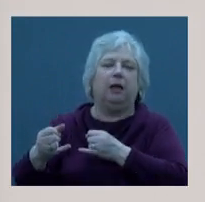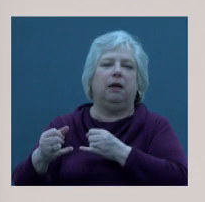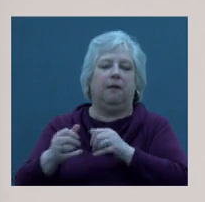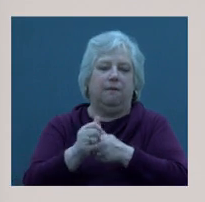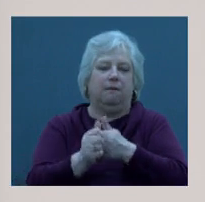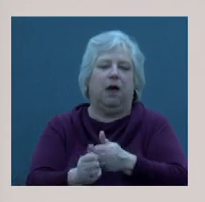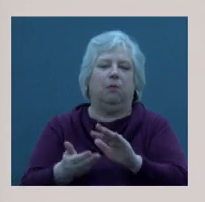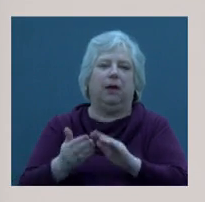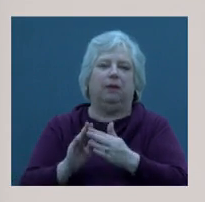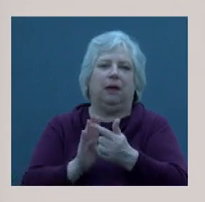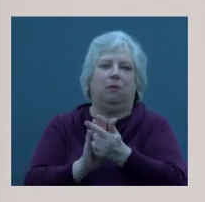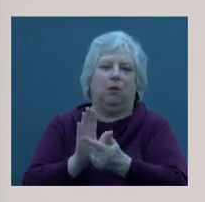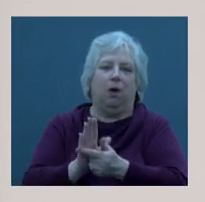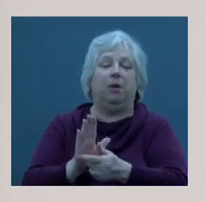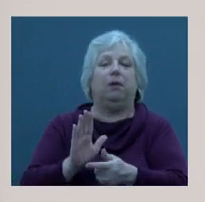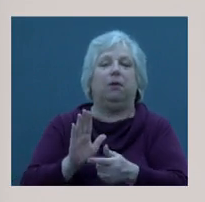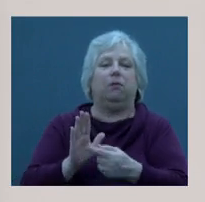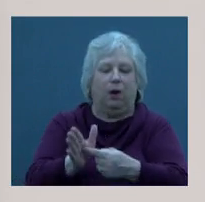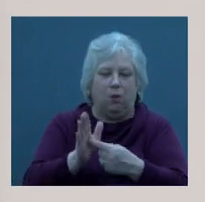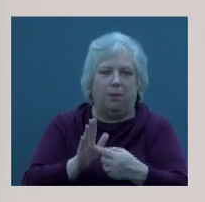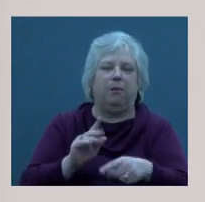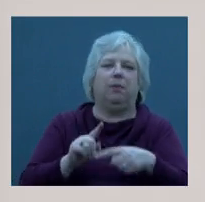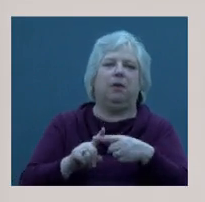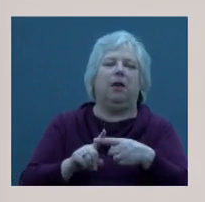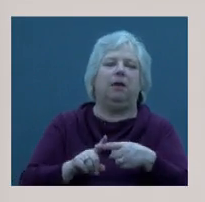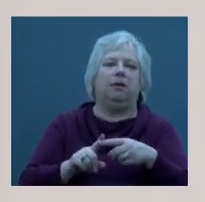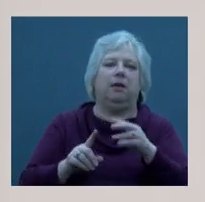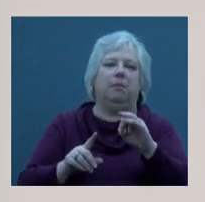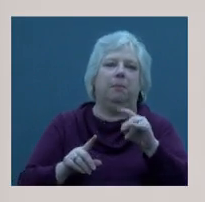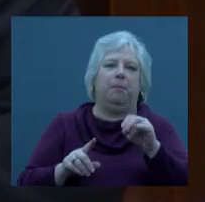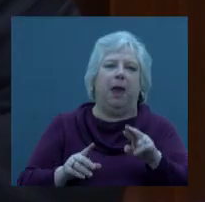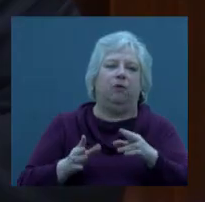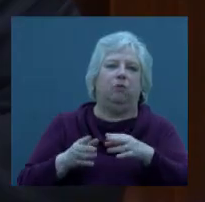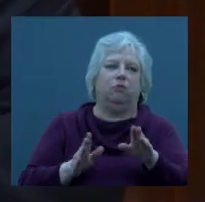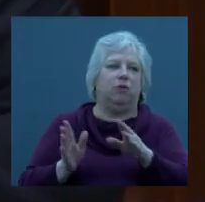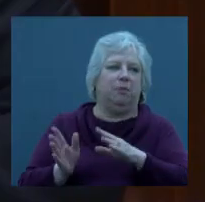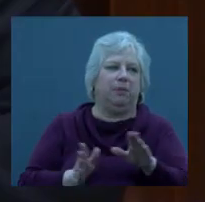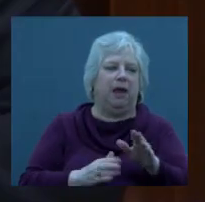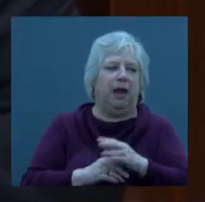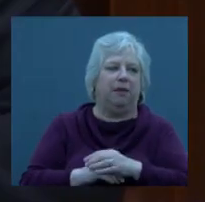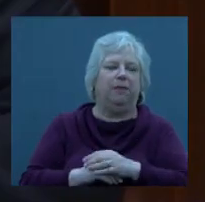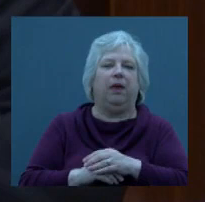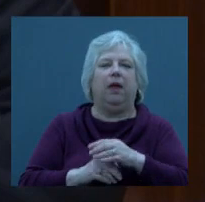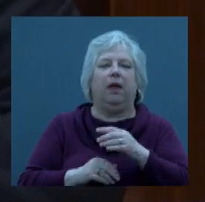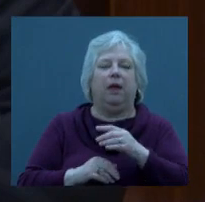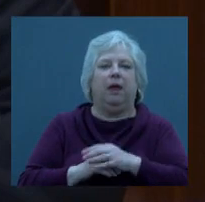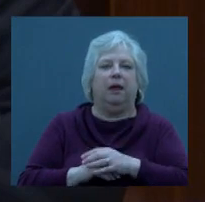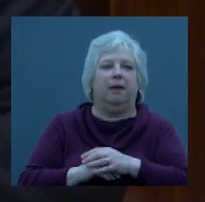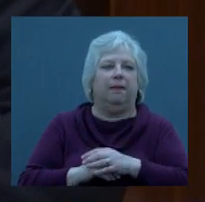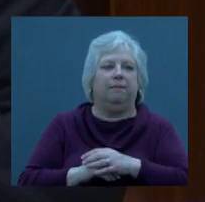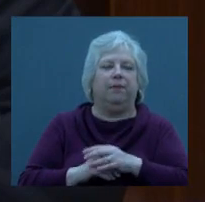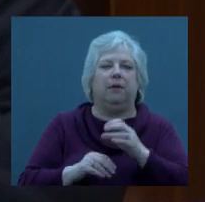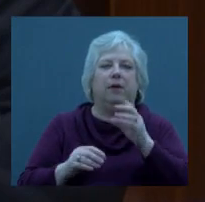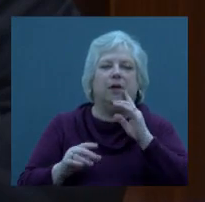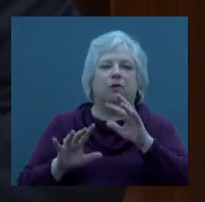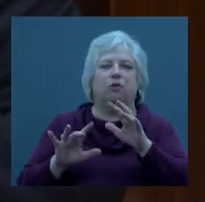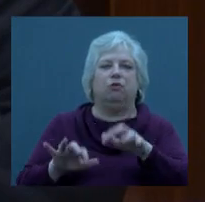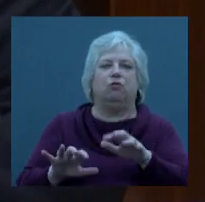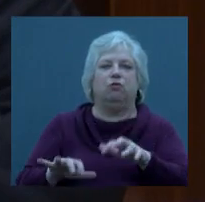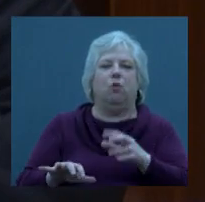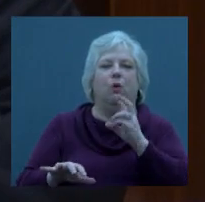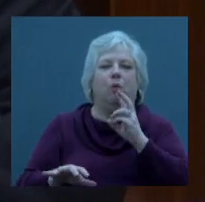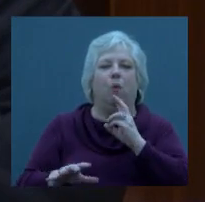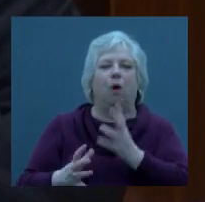standards as well as the master street plan. A grading permit would be obtained prior to any land clearance or grading activities. Stormwater detention